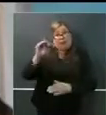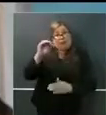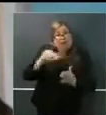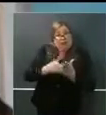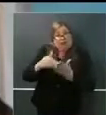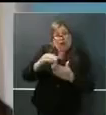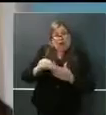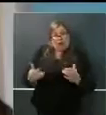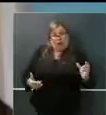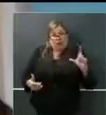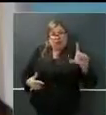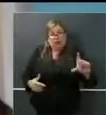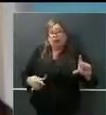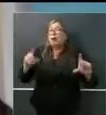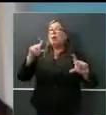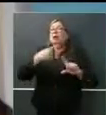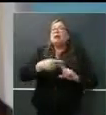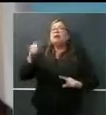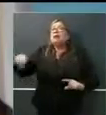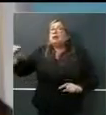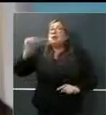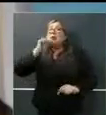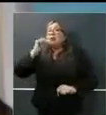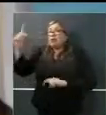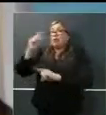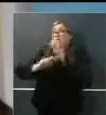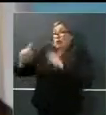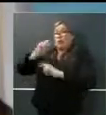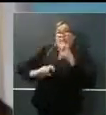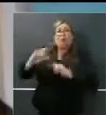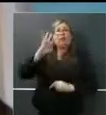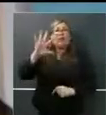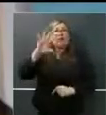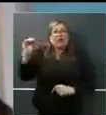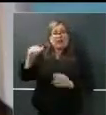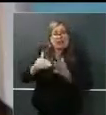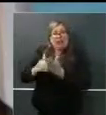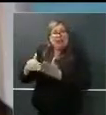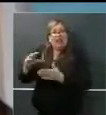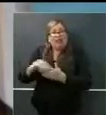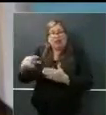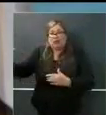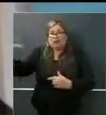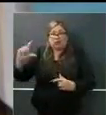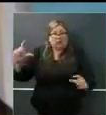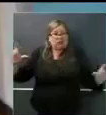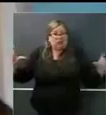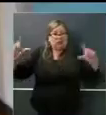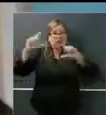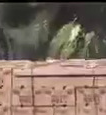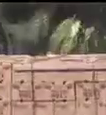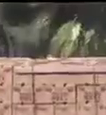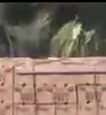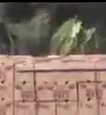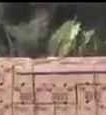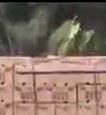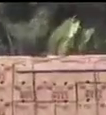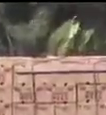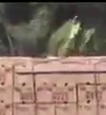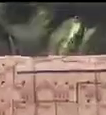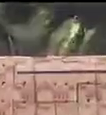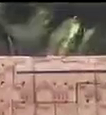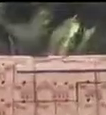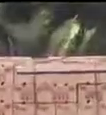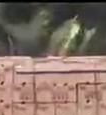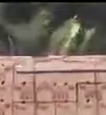additional $50 million to support our efforts, so a total of $125 million. Undocumented